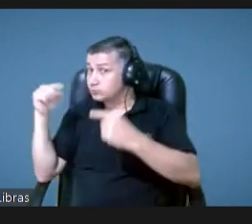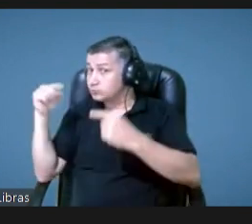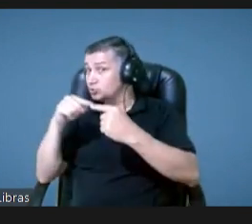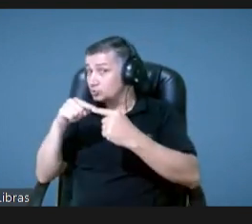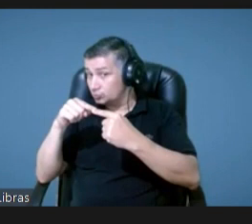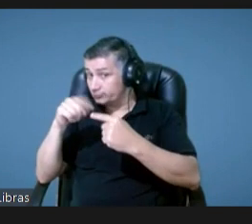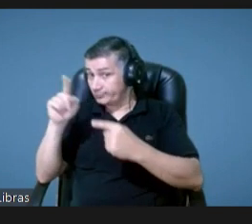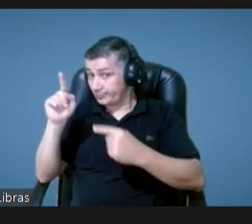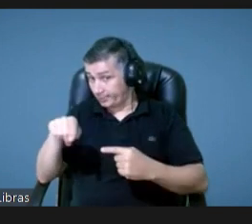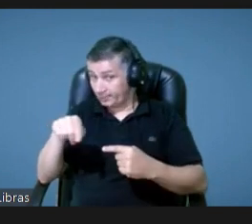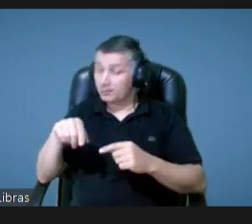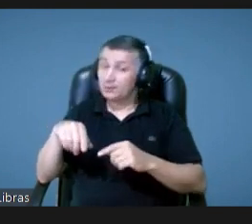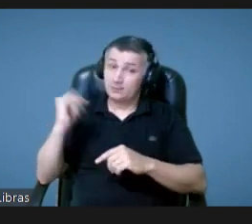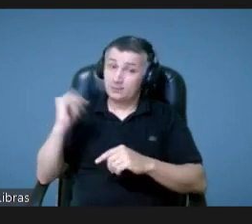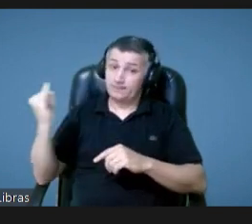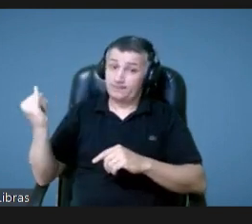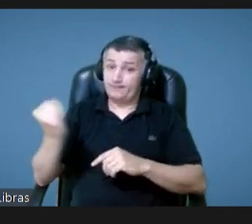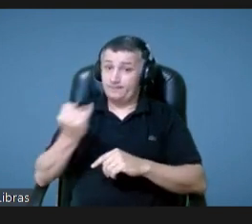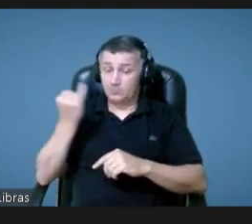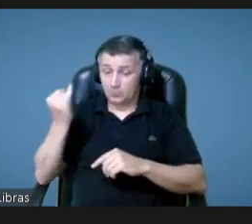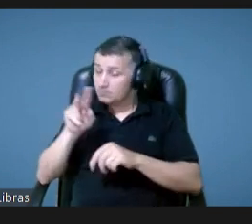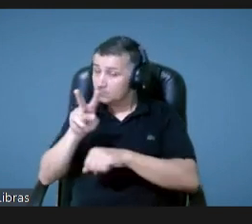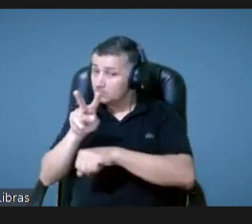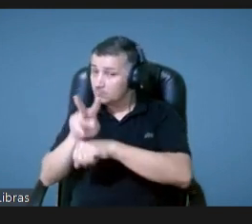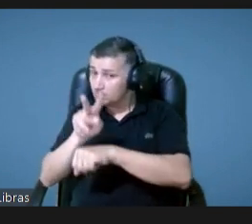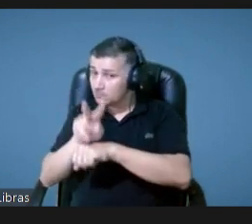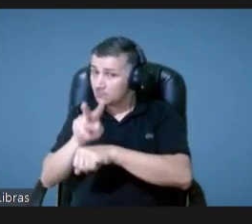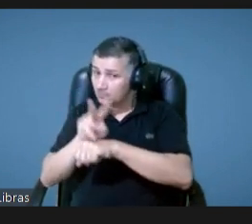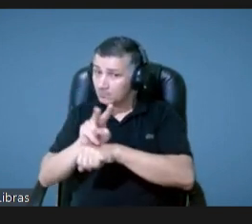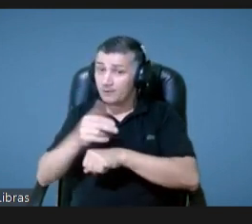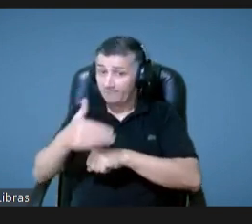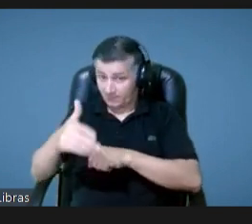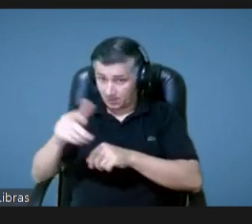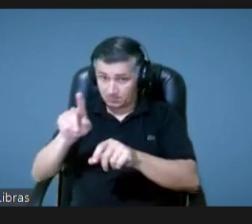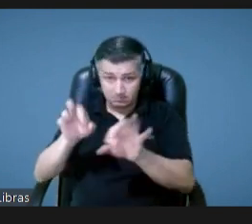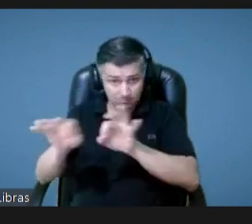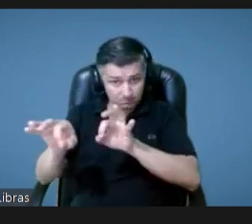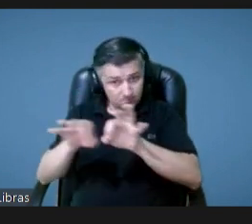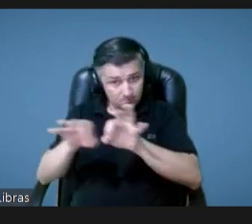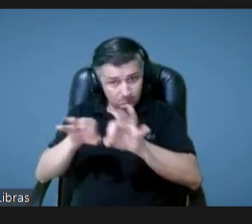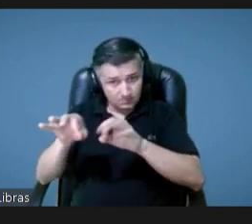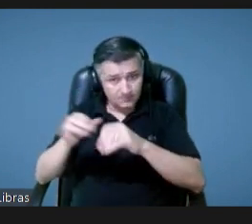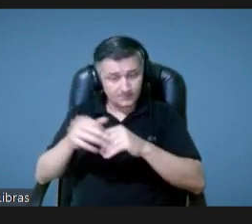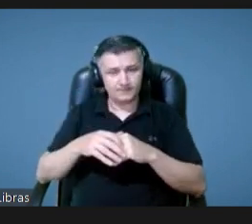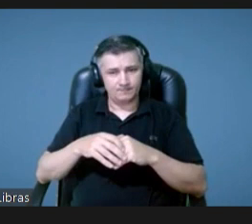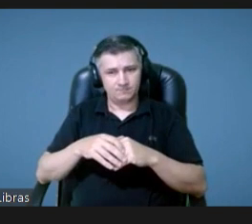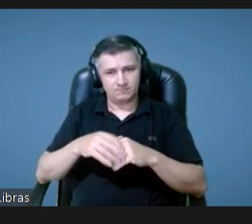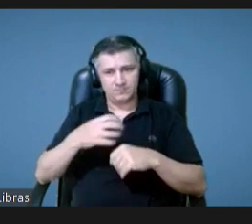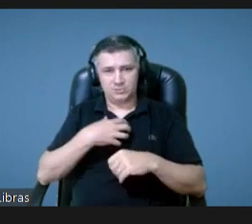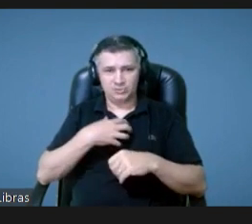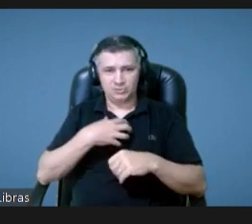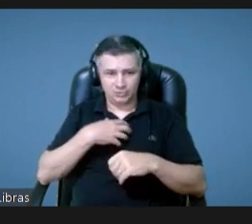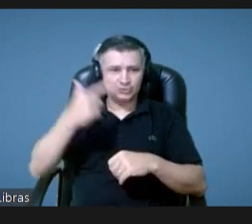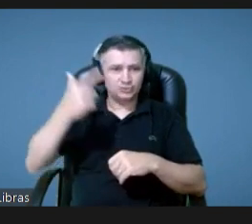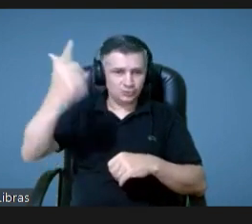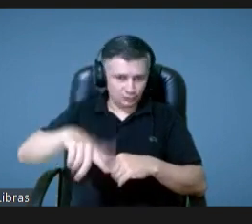And we have to bear that number in mind, and it has to be watched carefully.